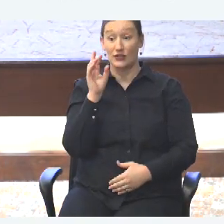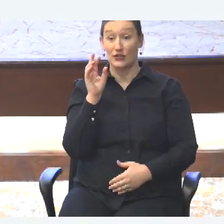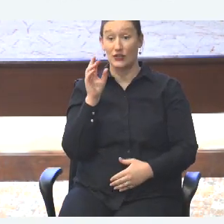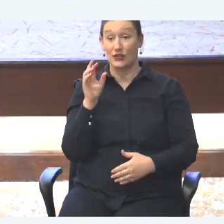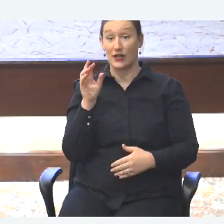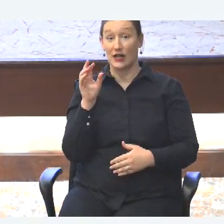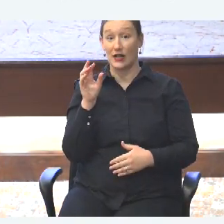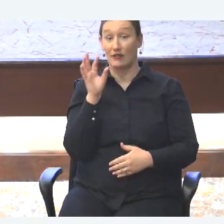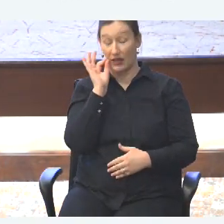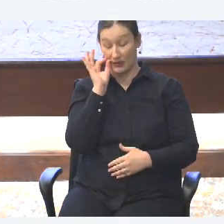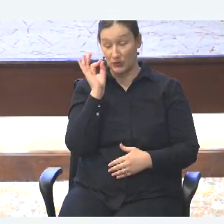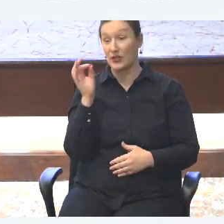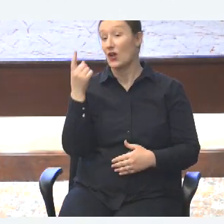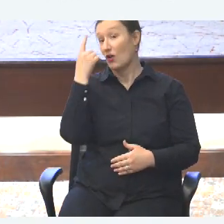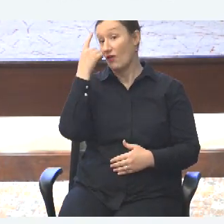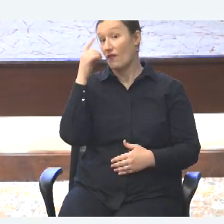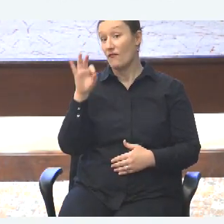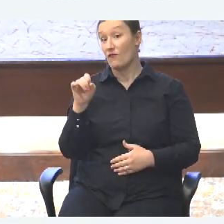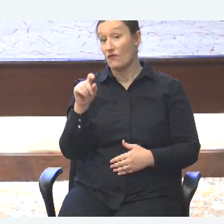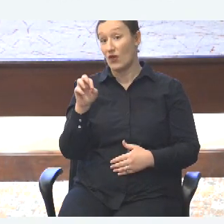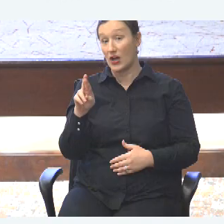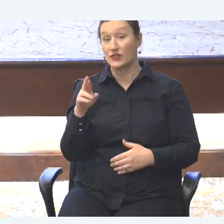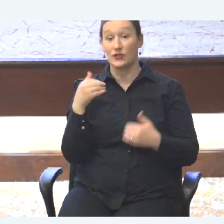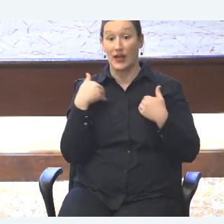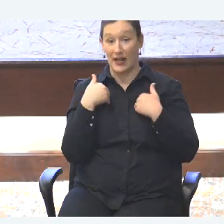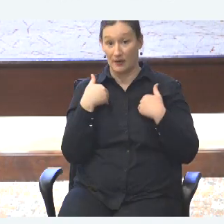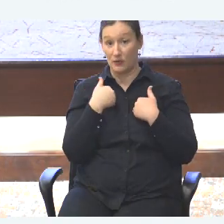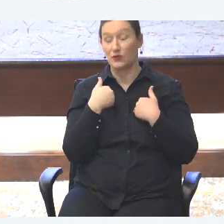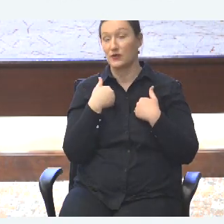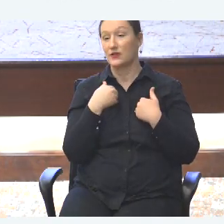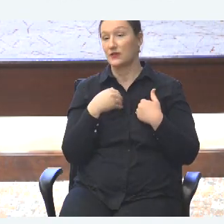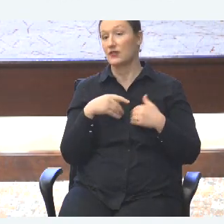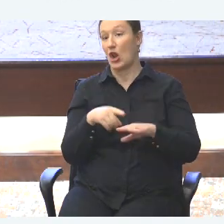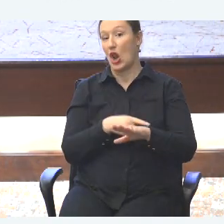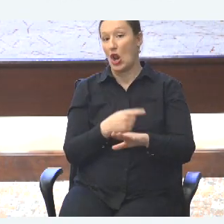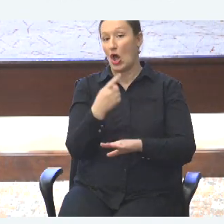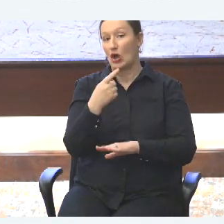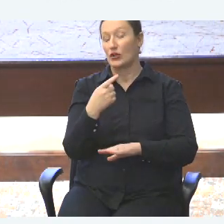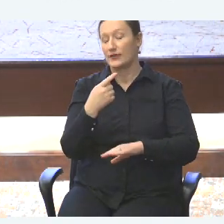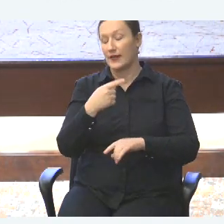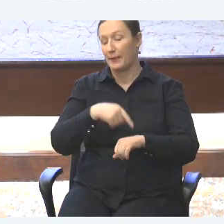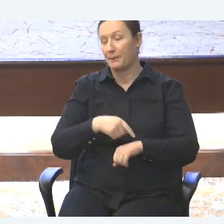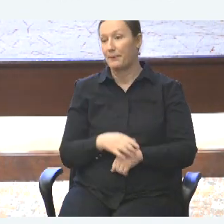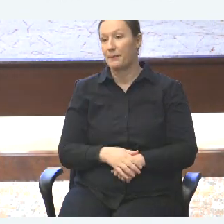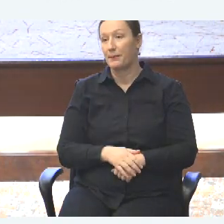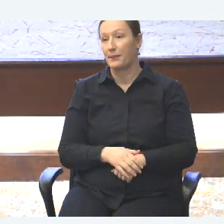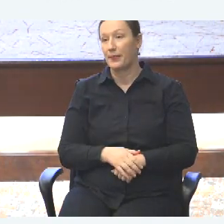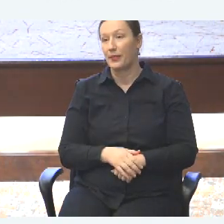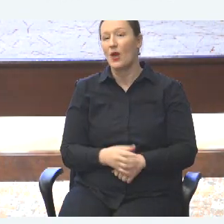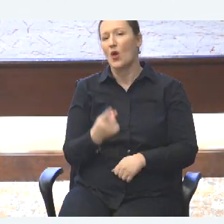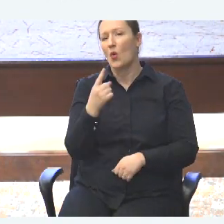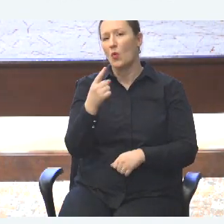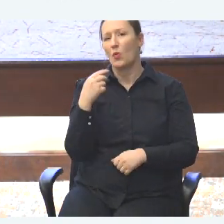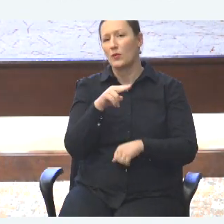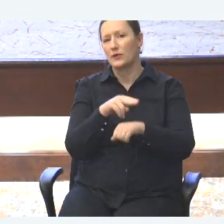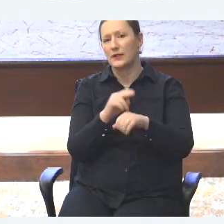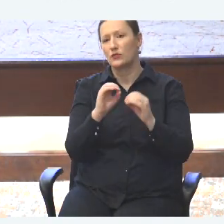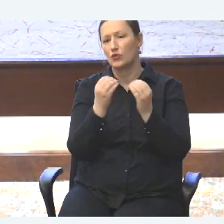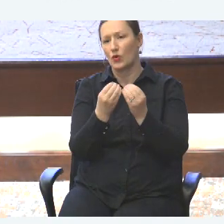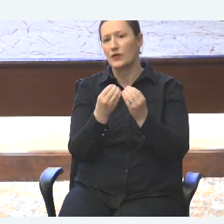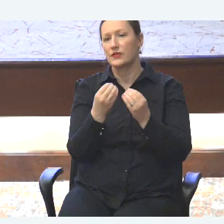and 73 days for cats. Recently, Adopt a Pet, which is a national organization, conducted a national